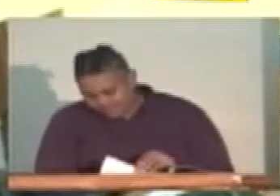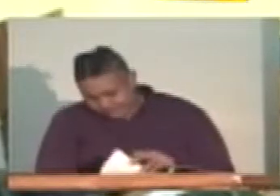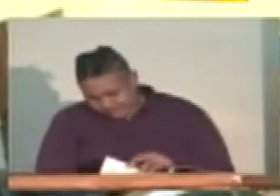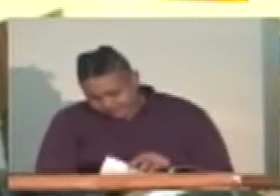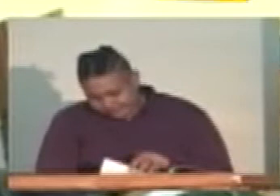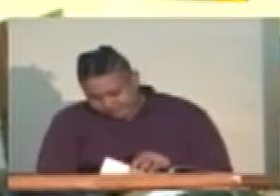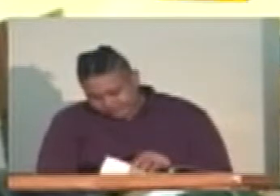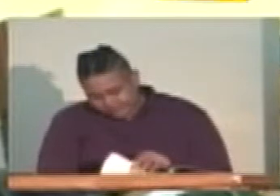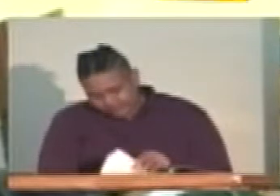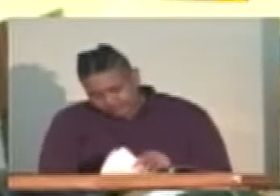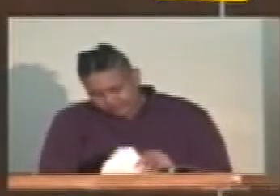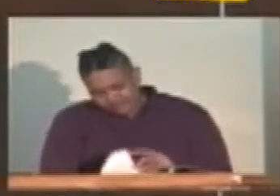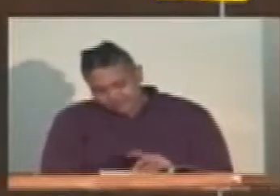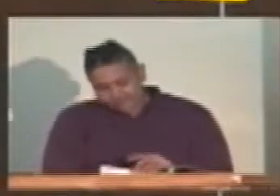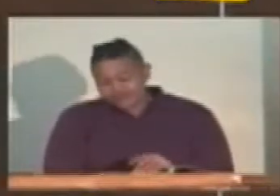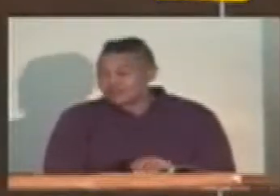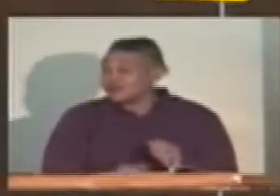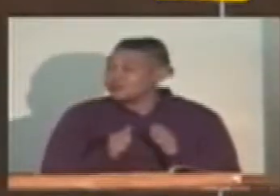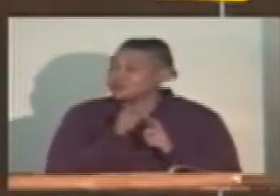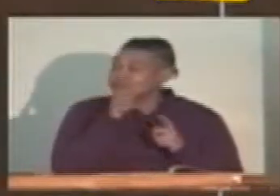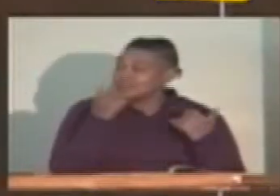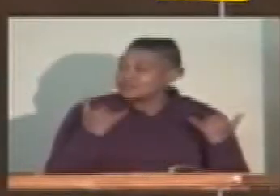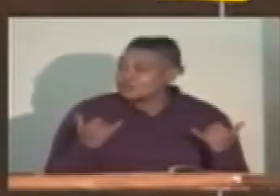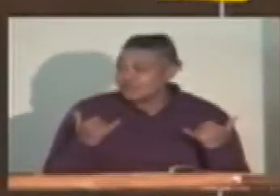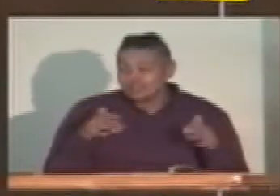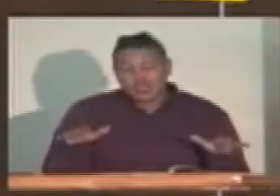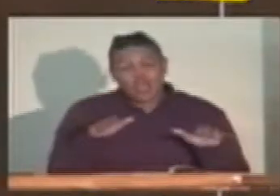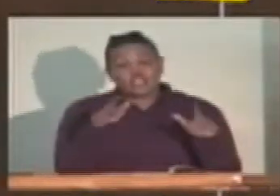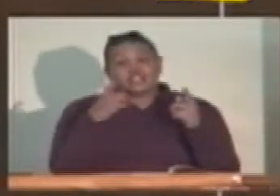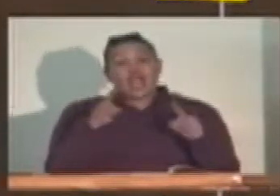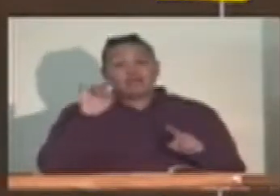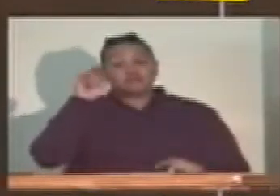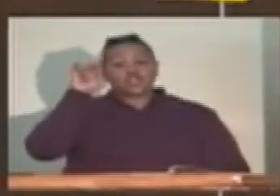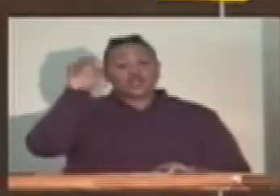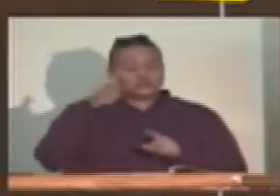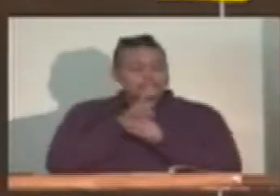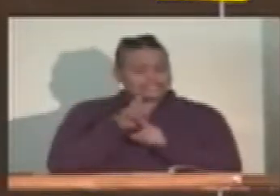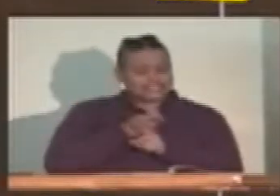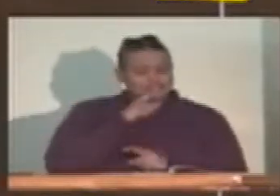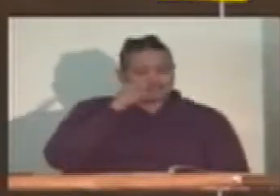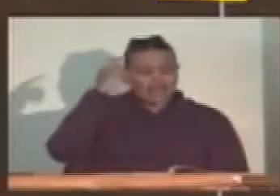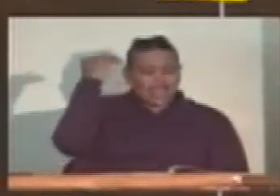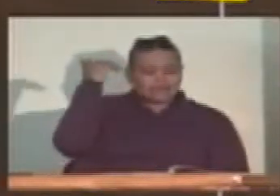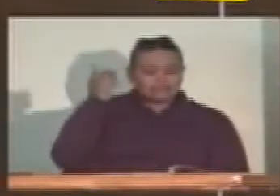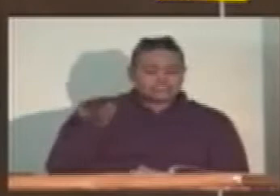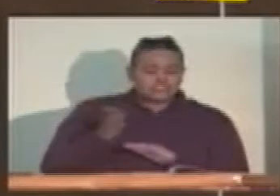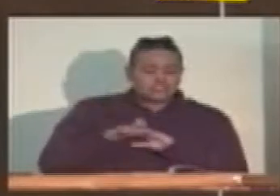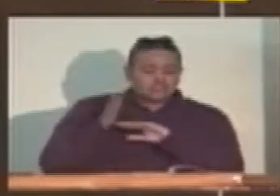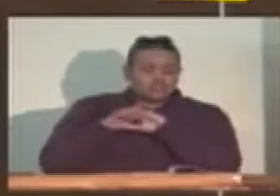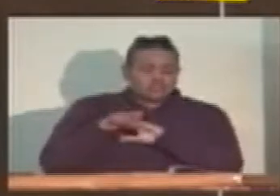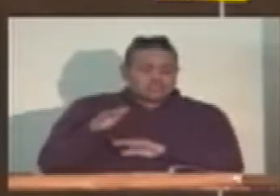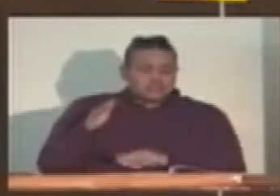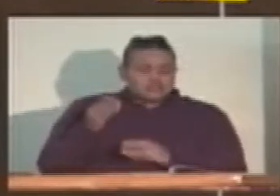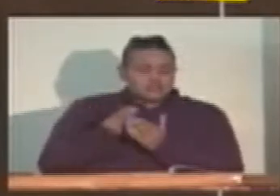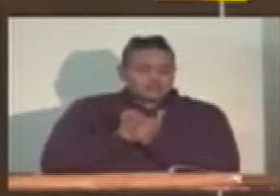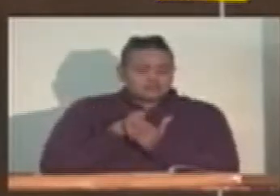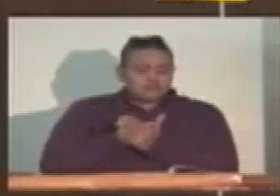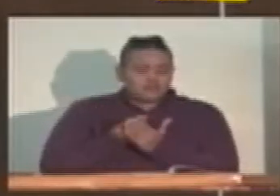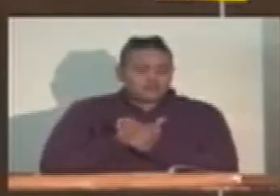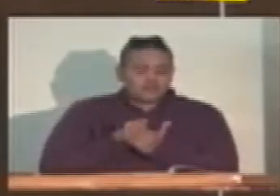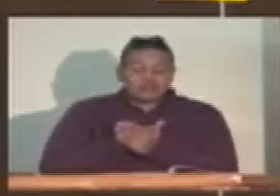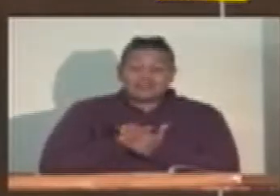With its present course of action, JUTC is expecting to increase the fare income